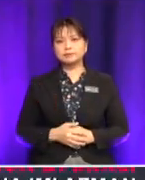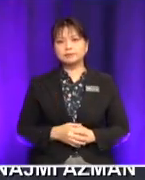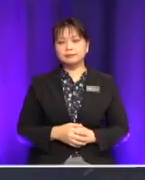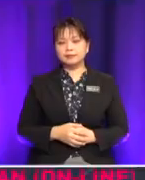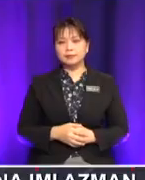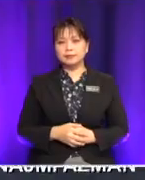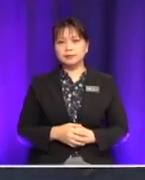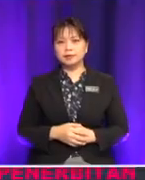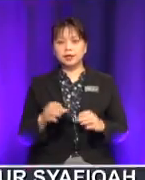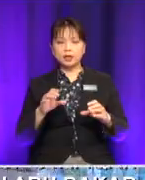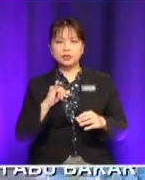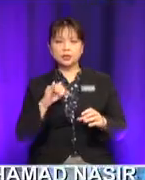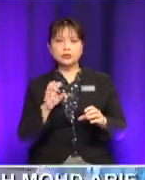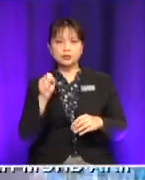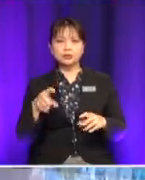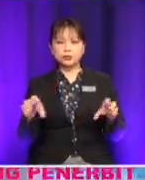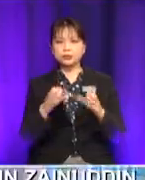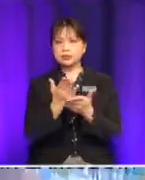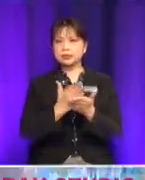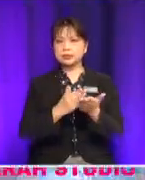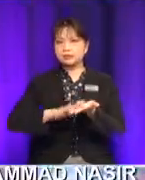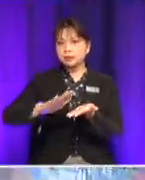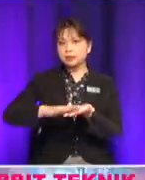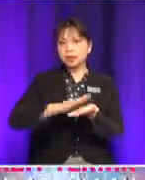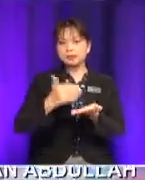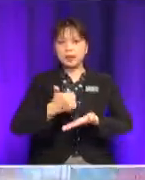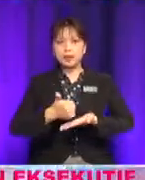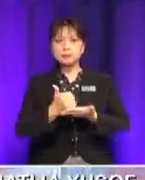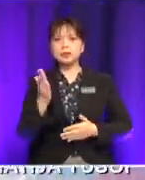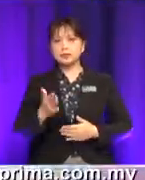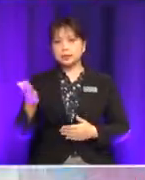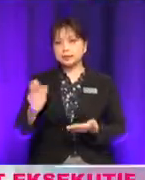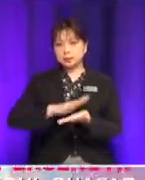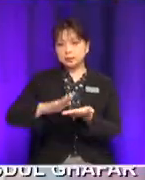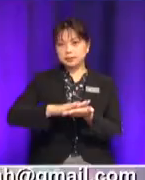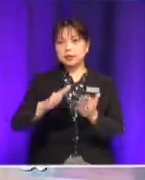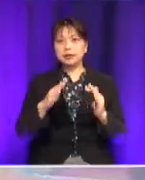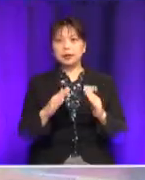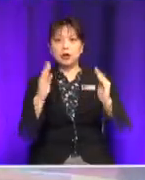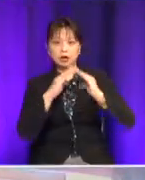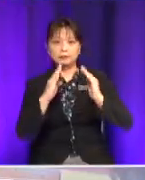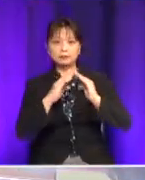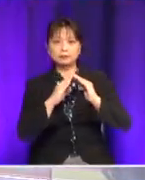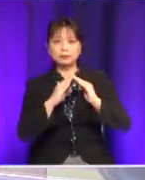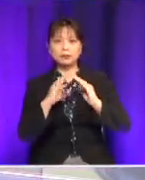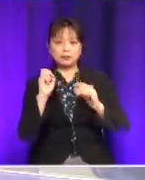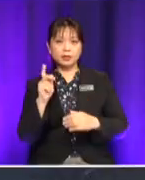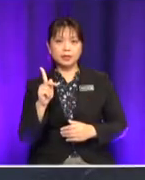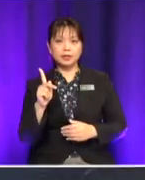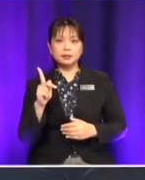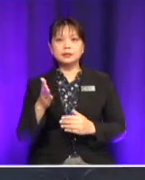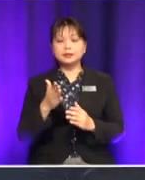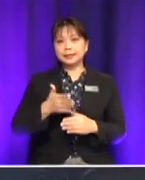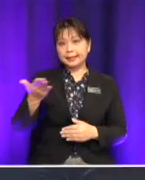I should do some cleanup. I should help our neighbors clean up their homes. Yes. I should clean my home. Spot on. All right, okay, next. Bring it on. What's the next